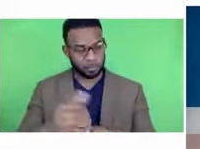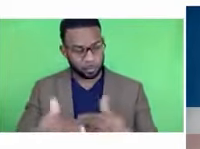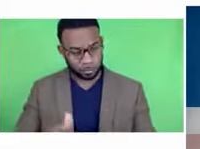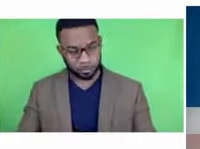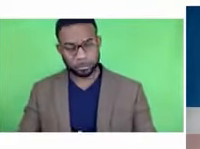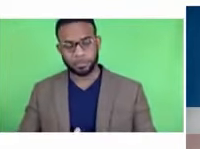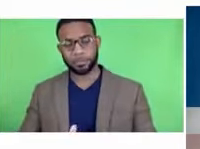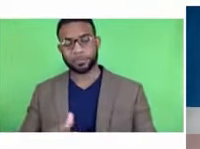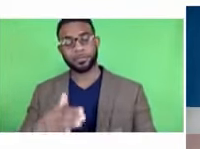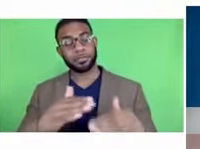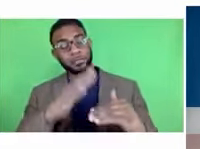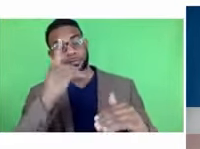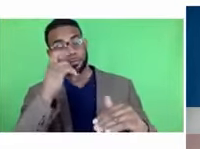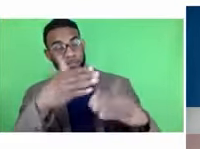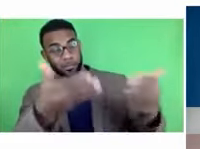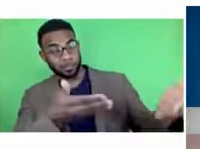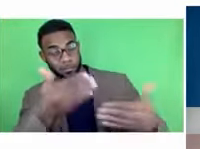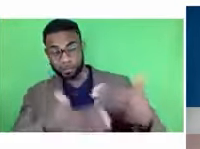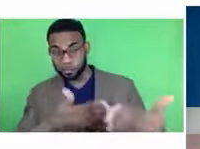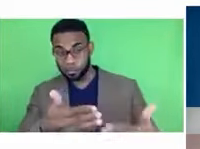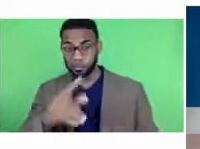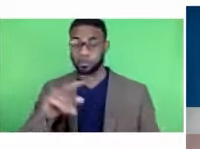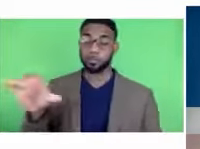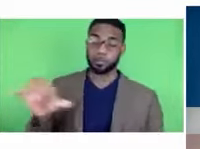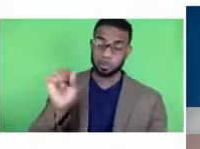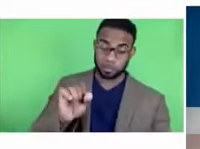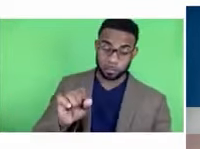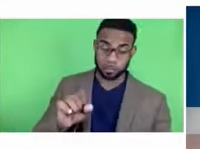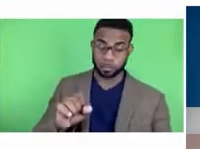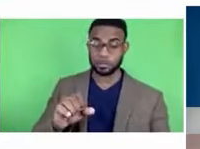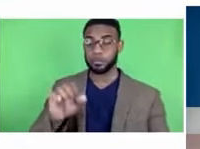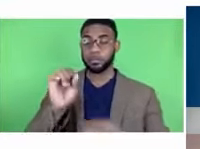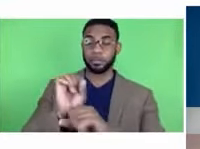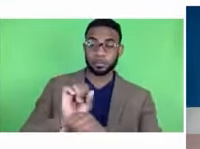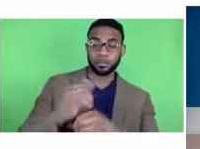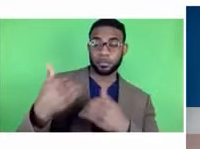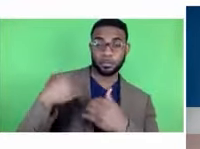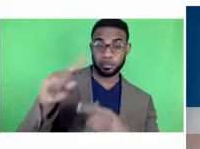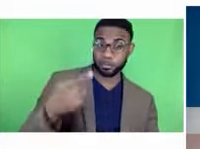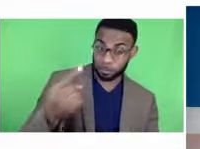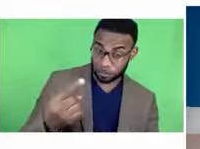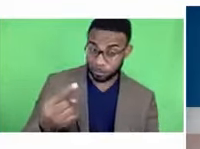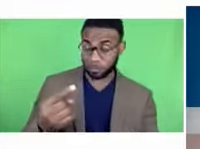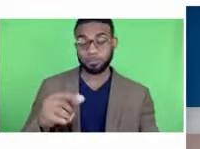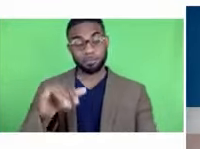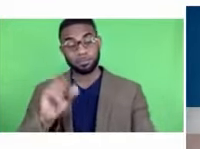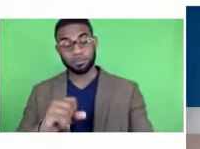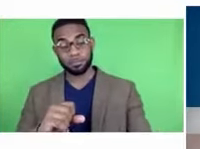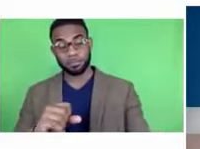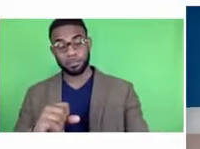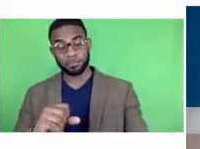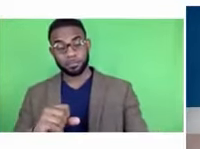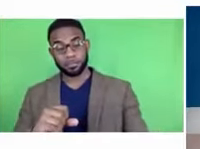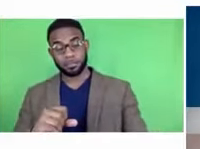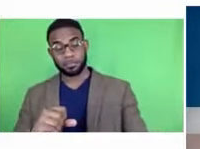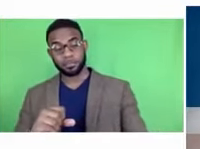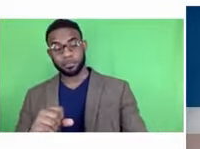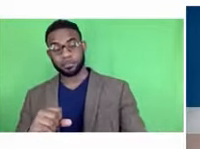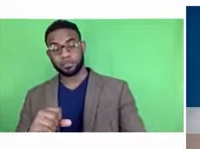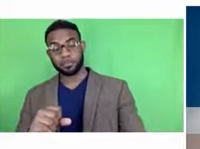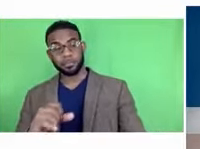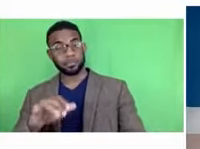So beyond just the hiring process, but doing the job, the taskings alone. Again, an honest conversation and